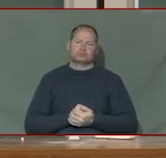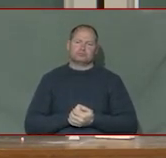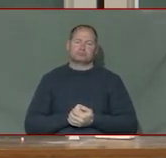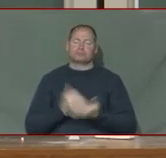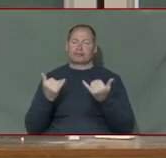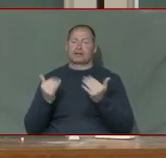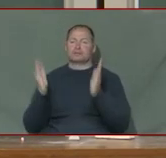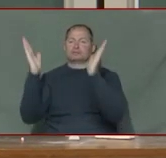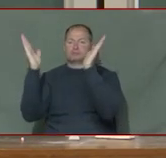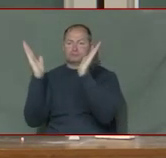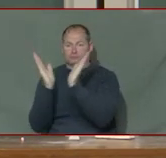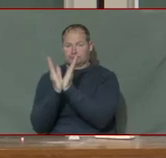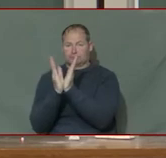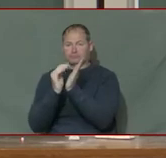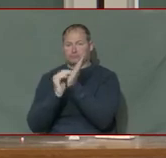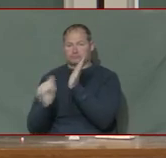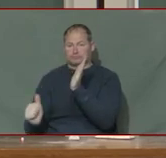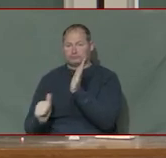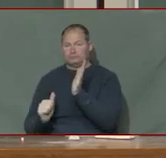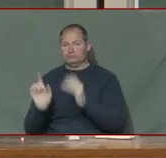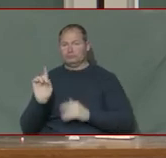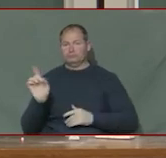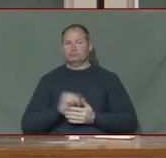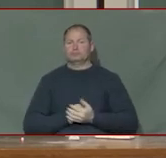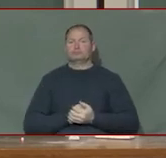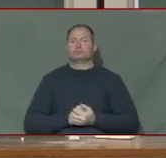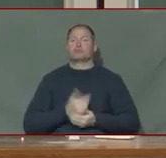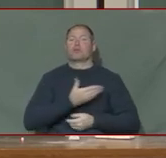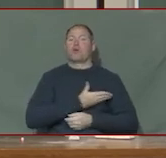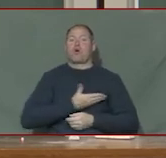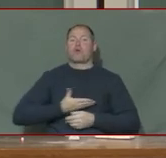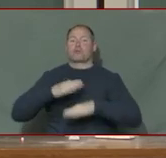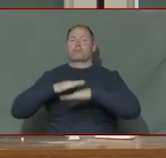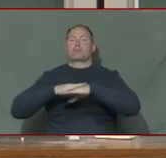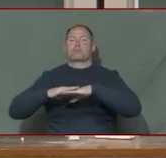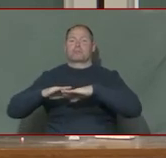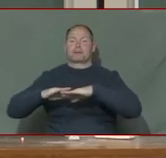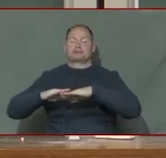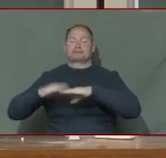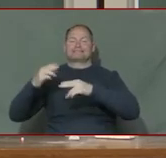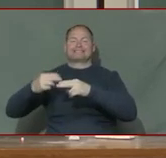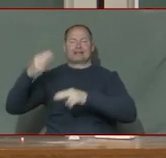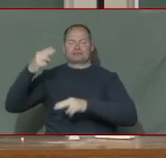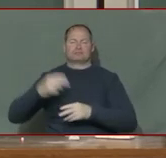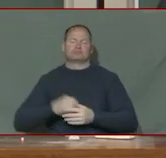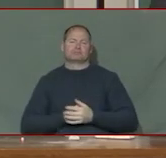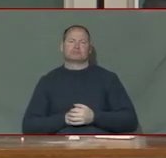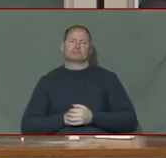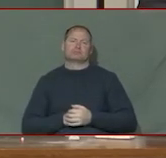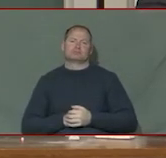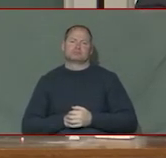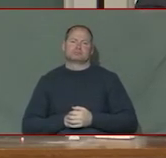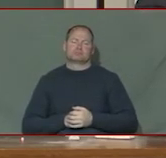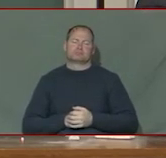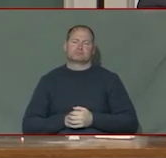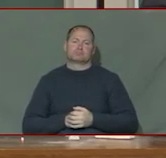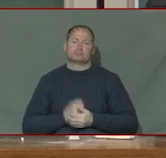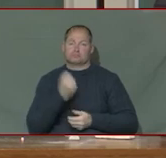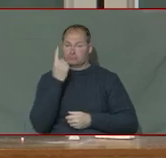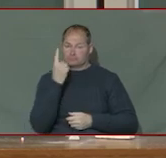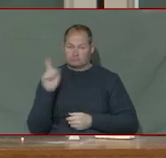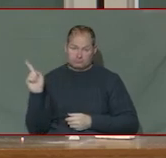the triangle, it is half base times perpendicular height. Do you agree with that? You understand